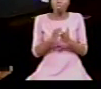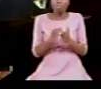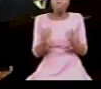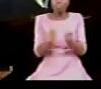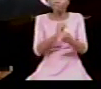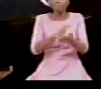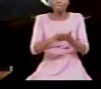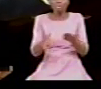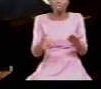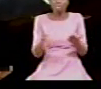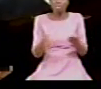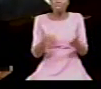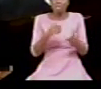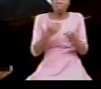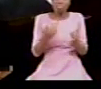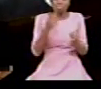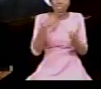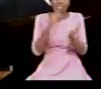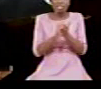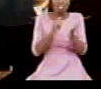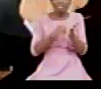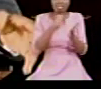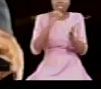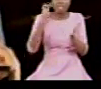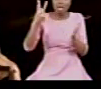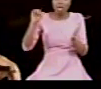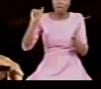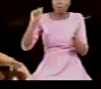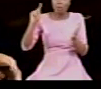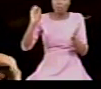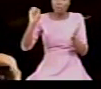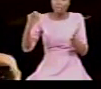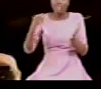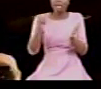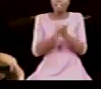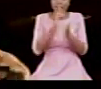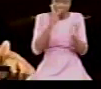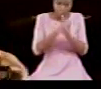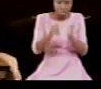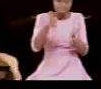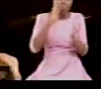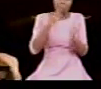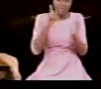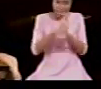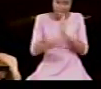Then you say that it's wizards killing you. No, you are killing yourself.